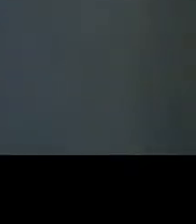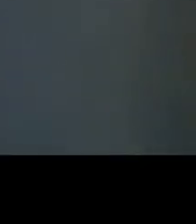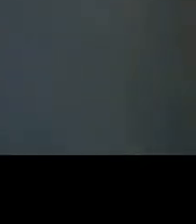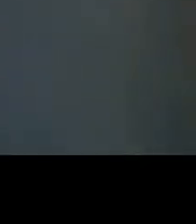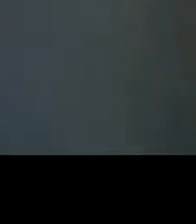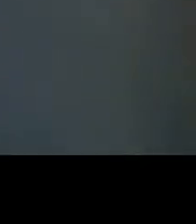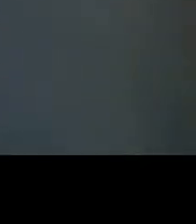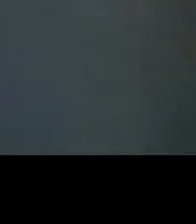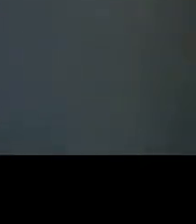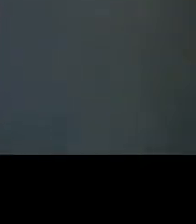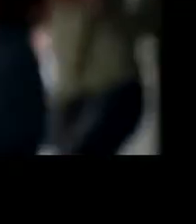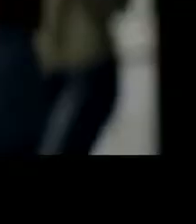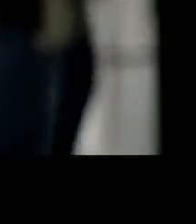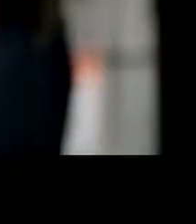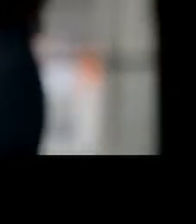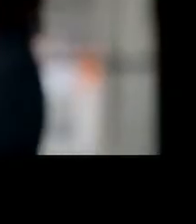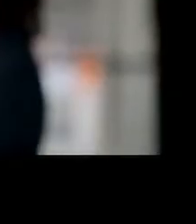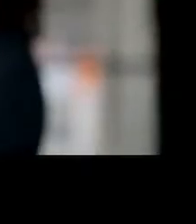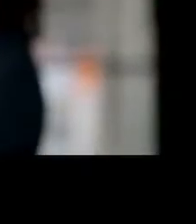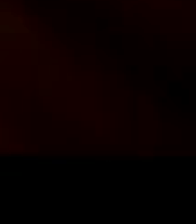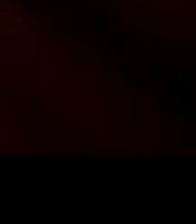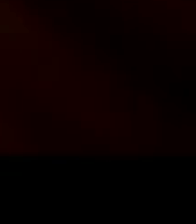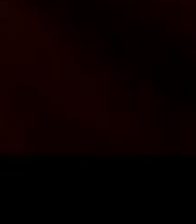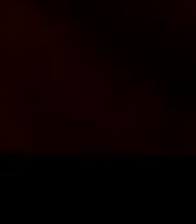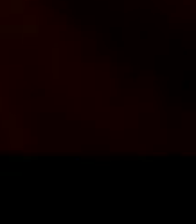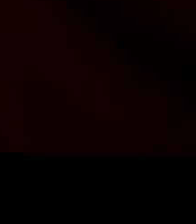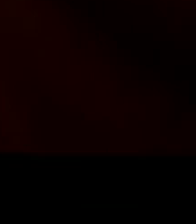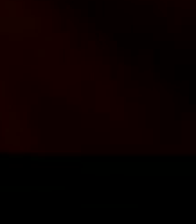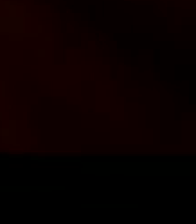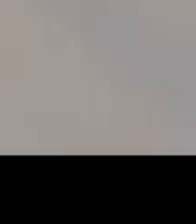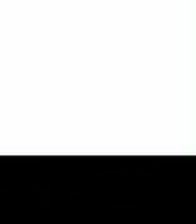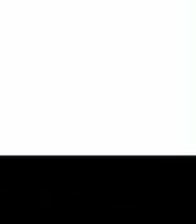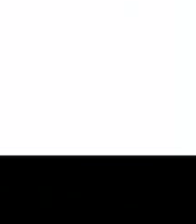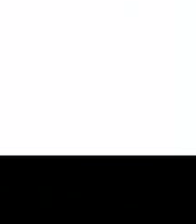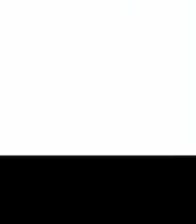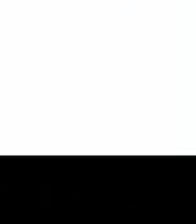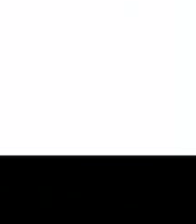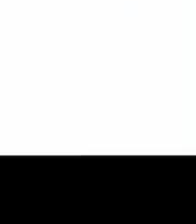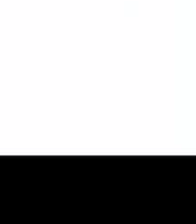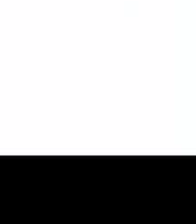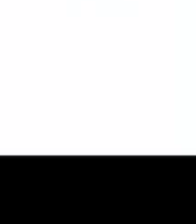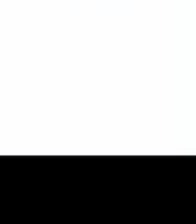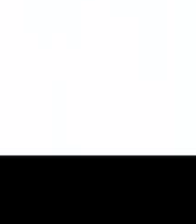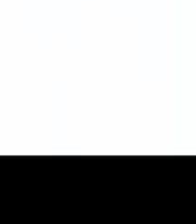You ready? I know that you can do it.